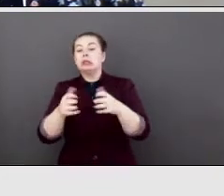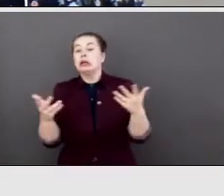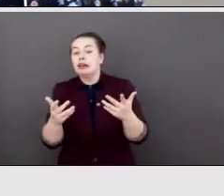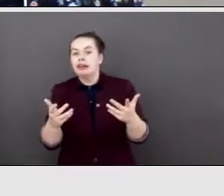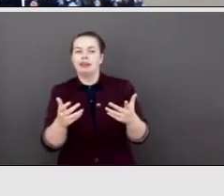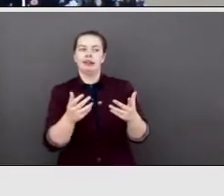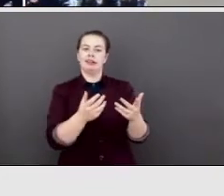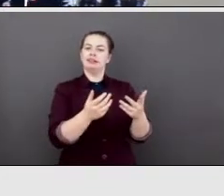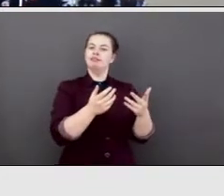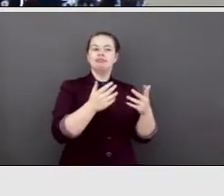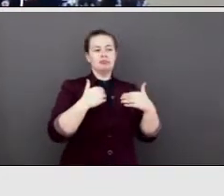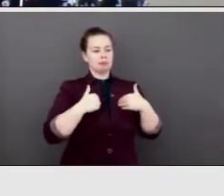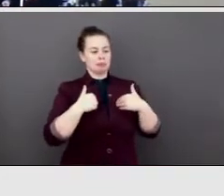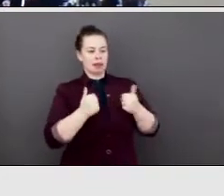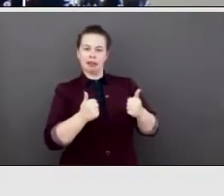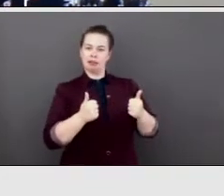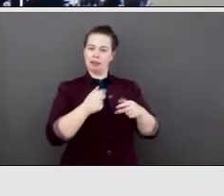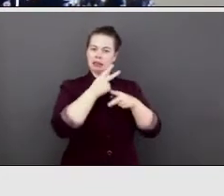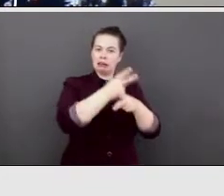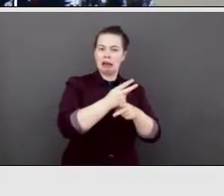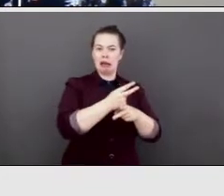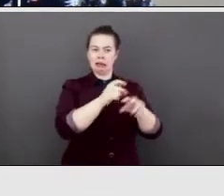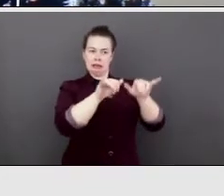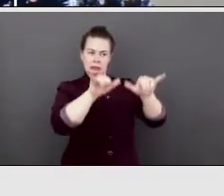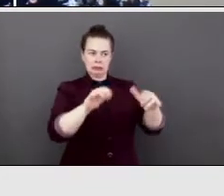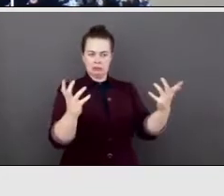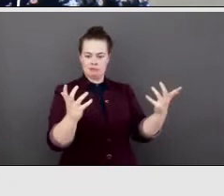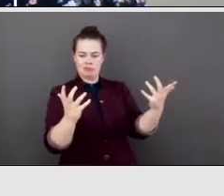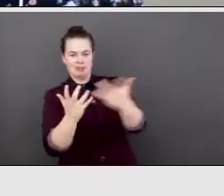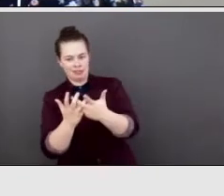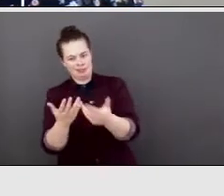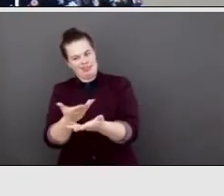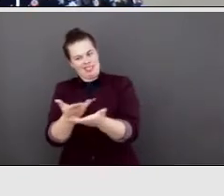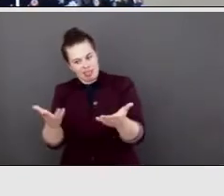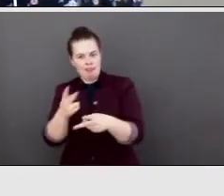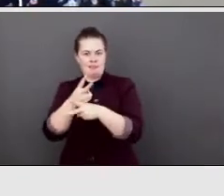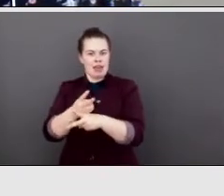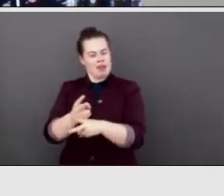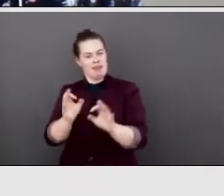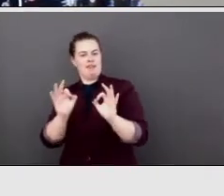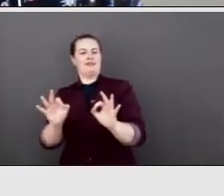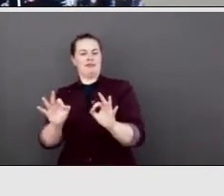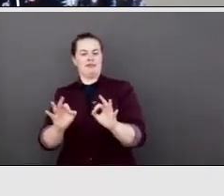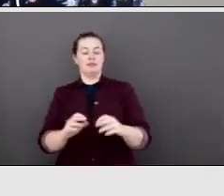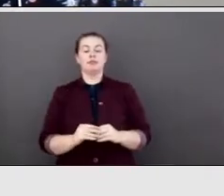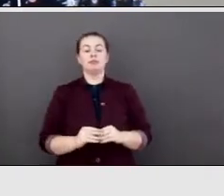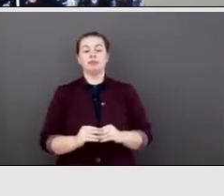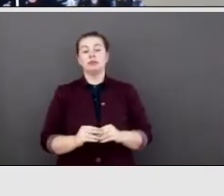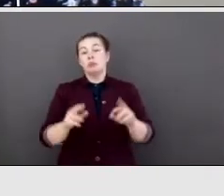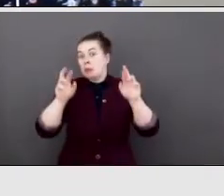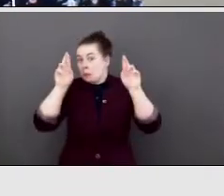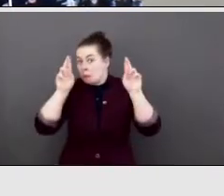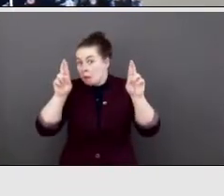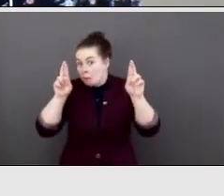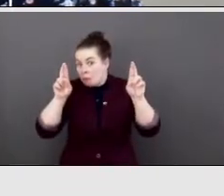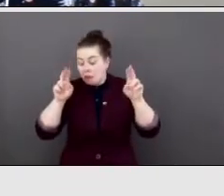much dependent on an understanding of healthcare systems are currently governed. So we hope that some